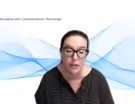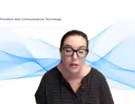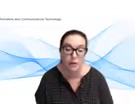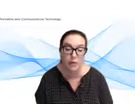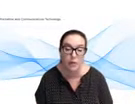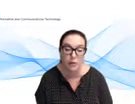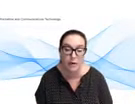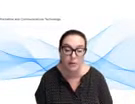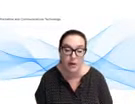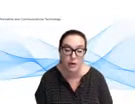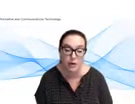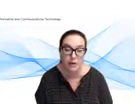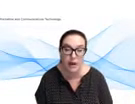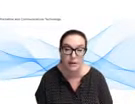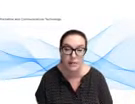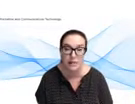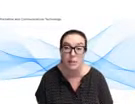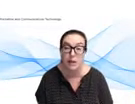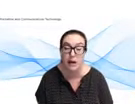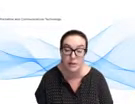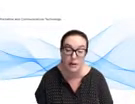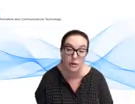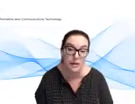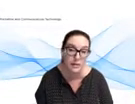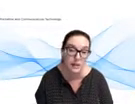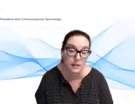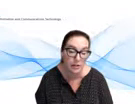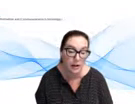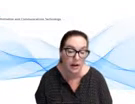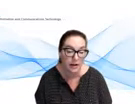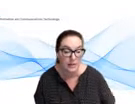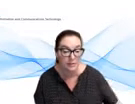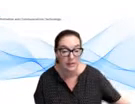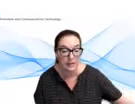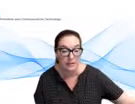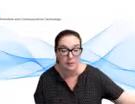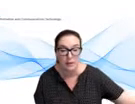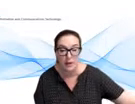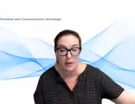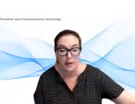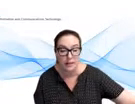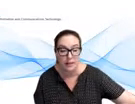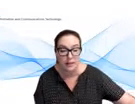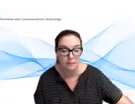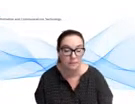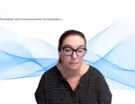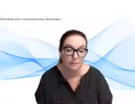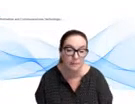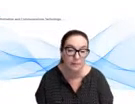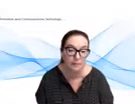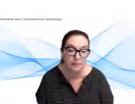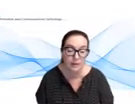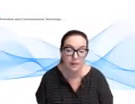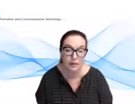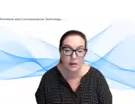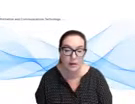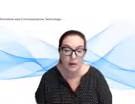good explanation on the reporting framework, and that is helping us in OICT to guide our activities. Next slide.